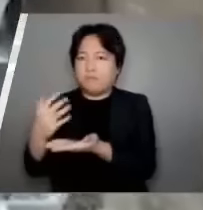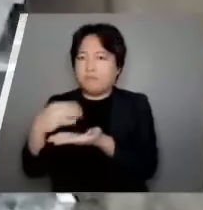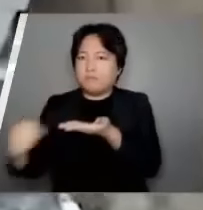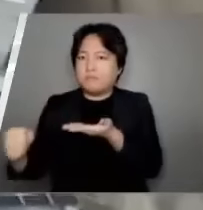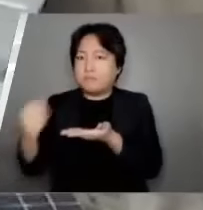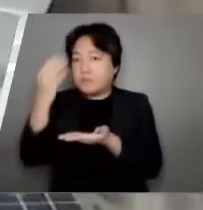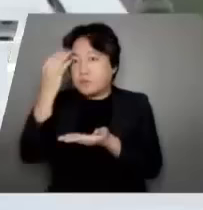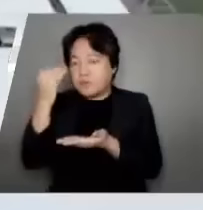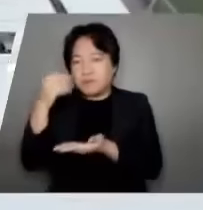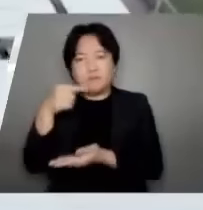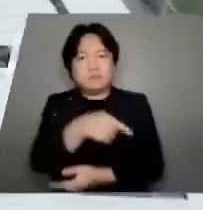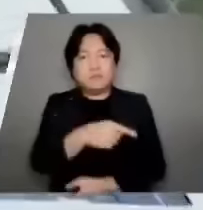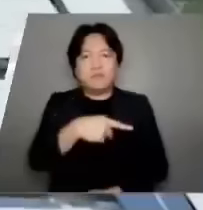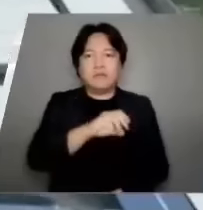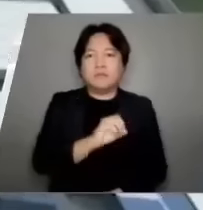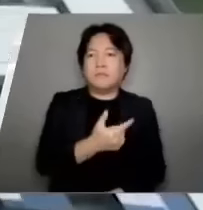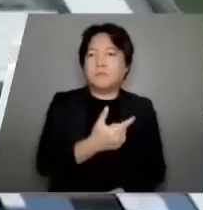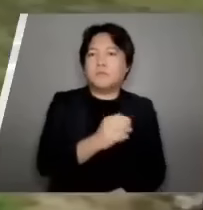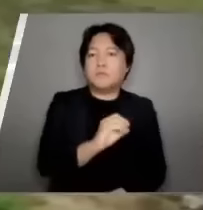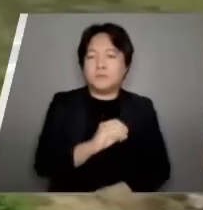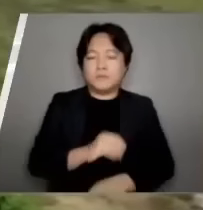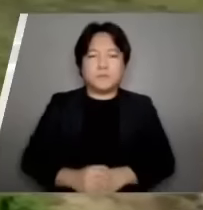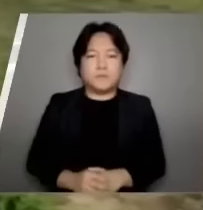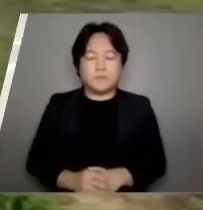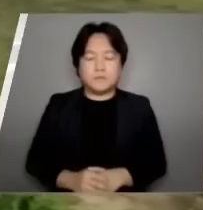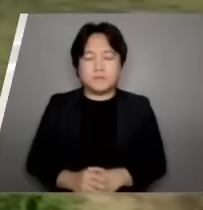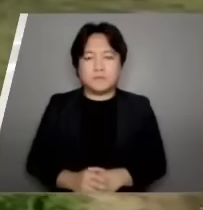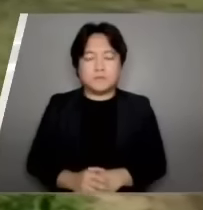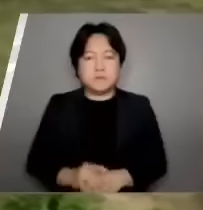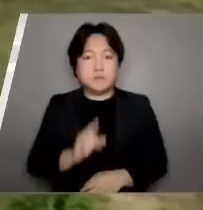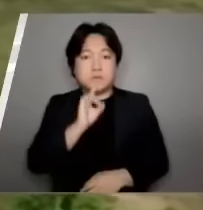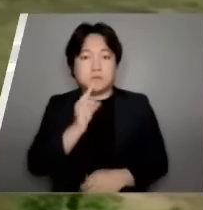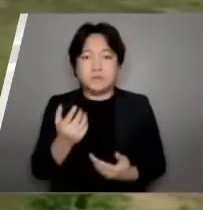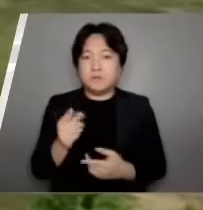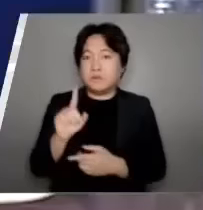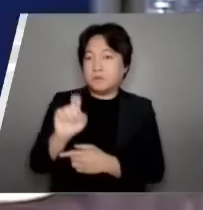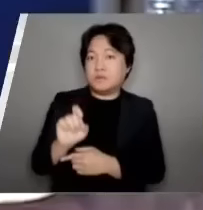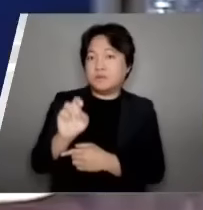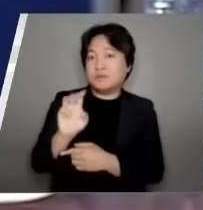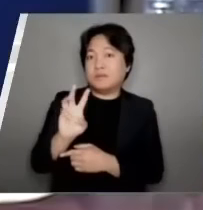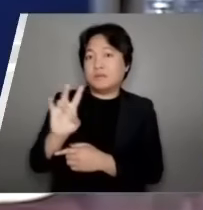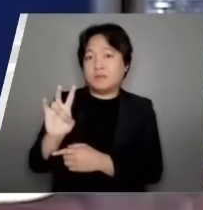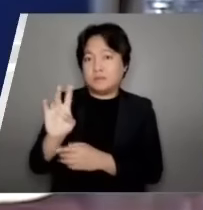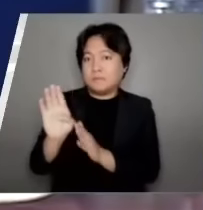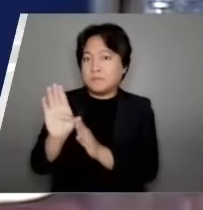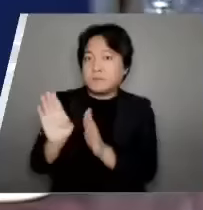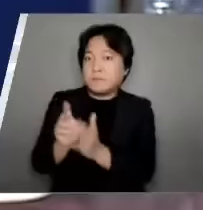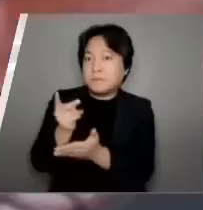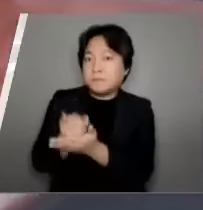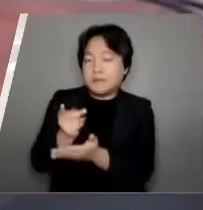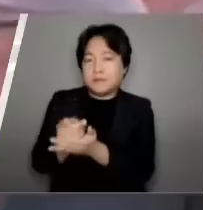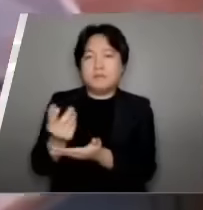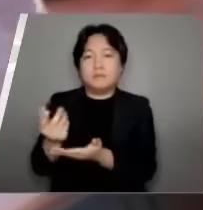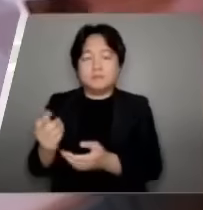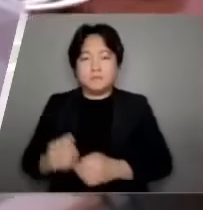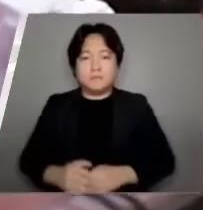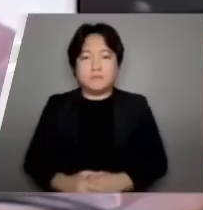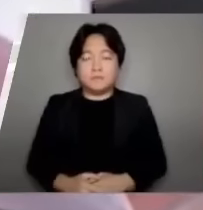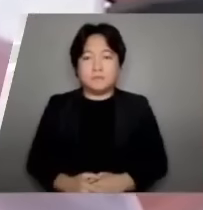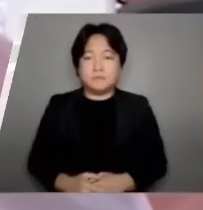kaysa benepisyo nitong aabot lang sa halos 167 billion pesos. We have, for instance, yung